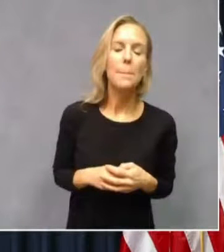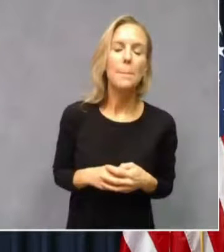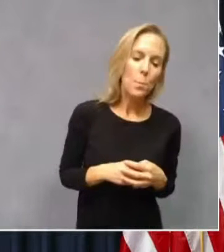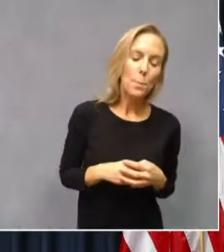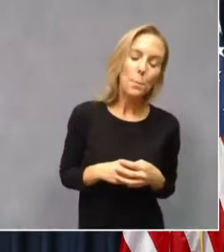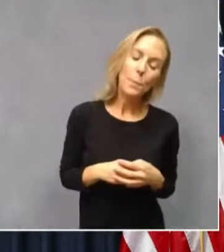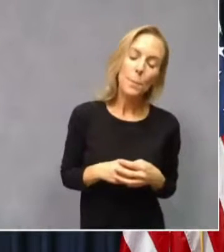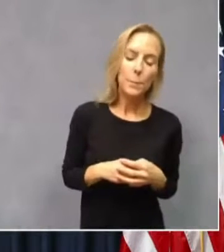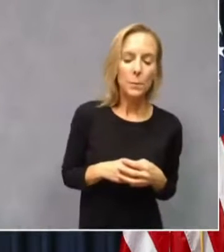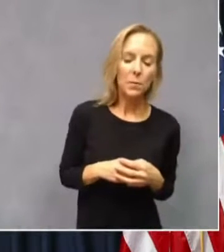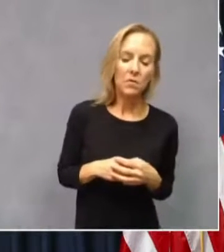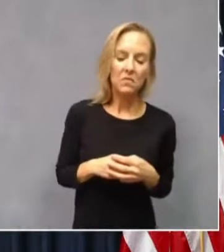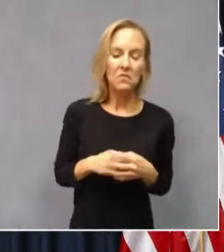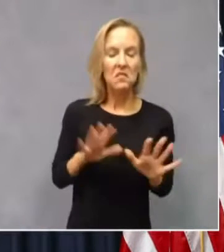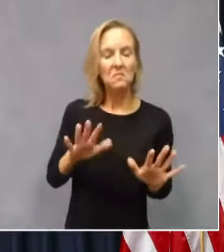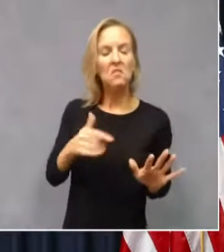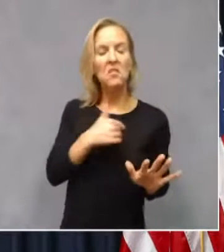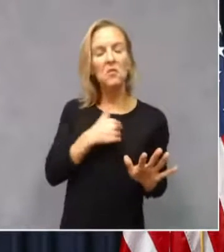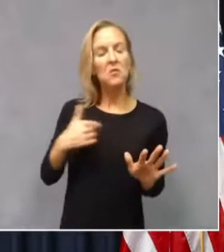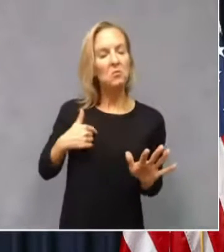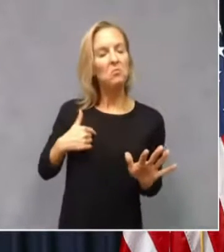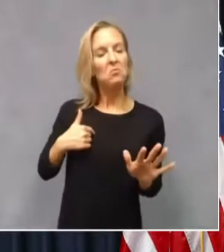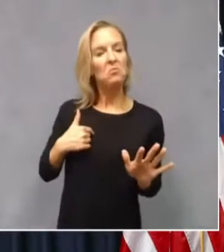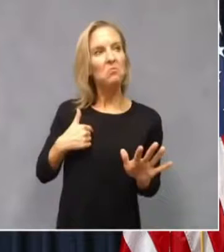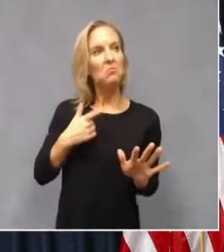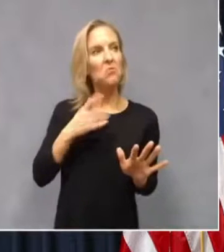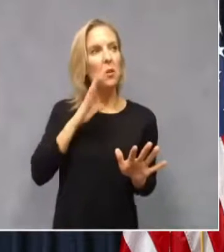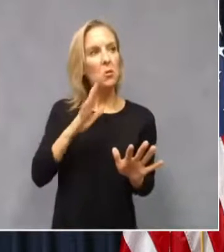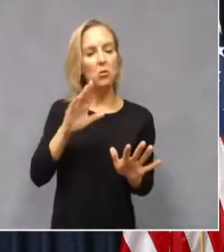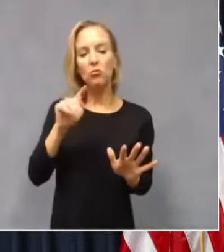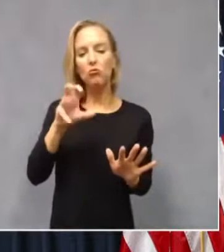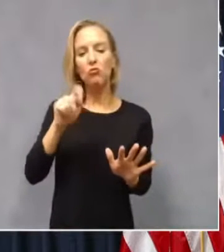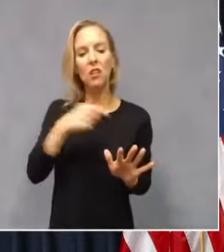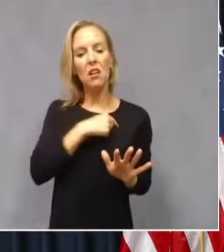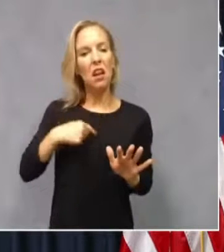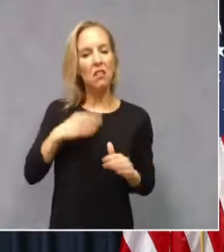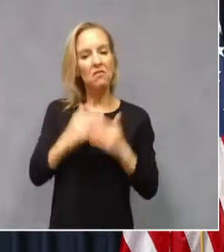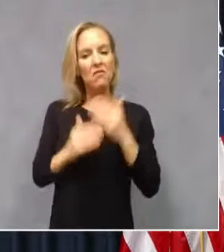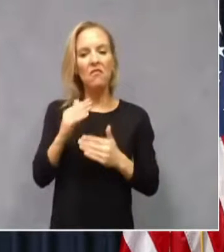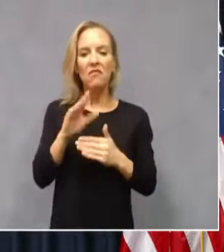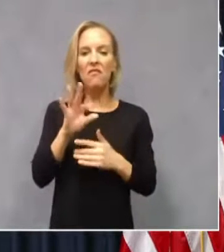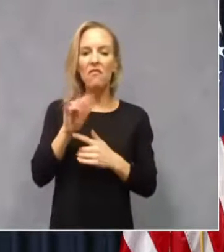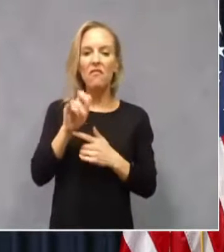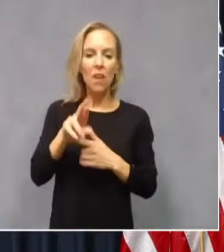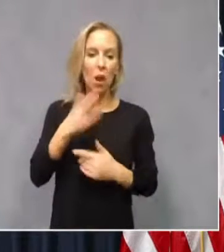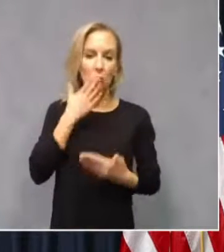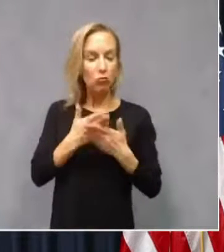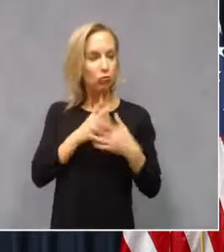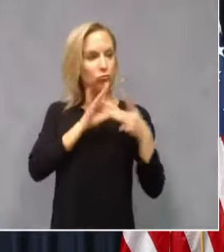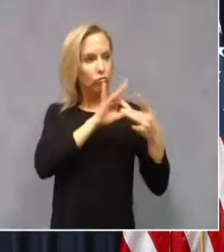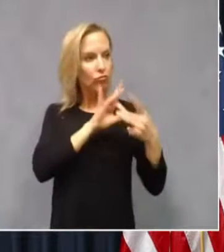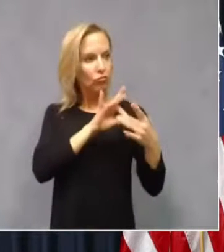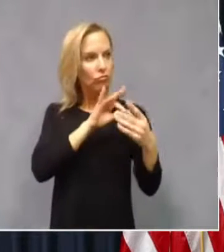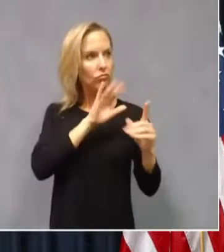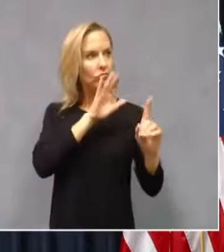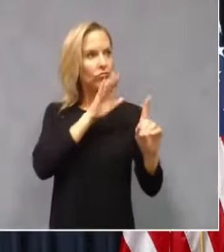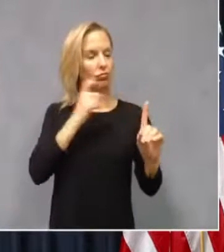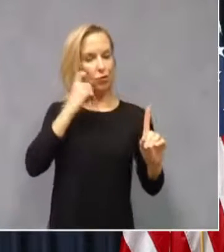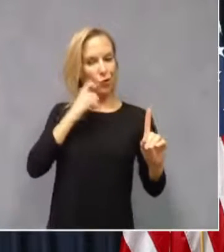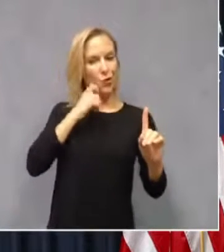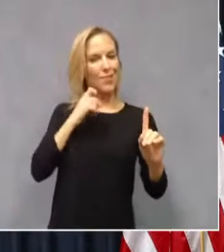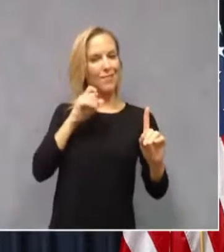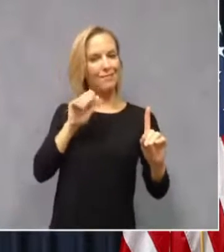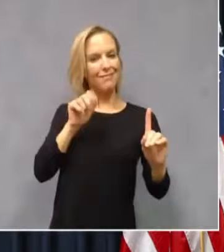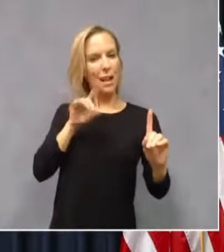I believe that we will be treated fairly. We've had a good relationship with the current administration, even with